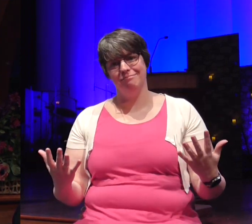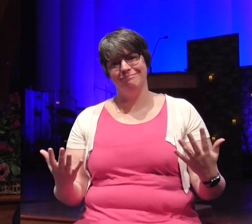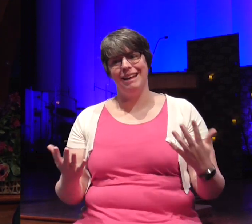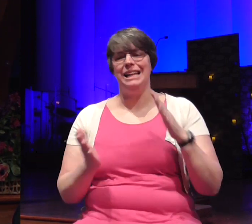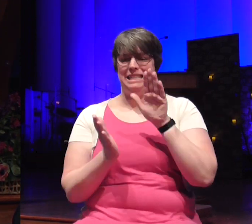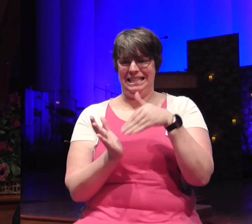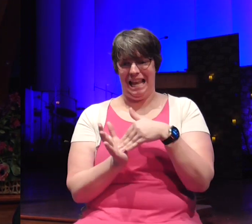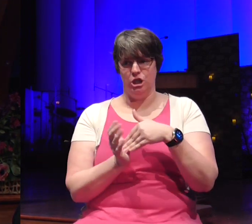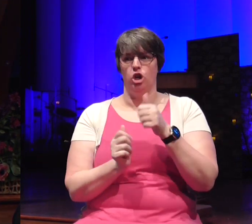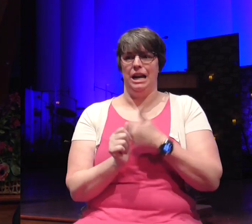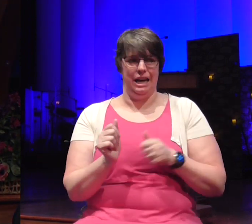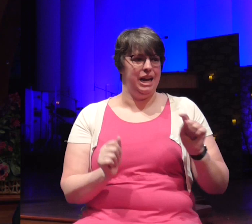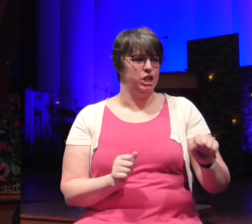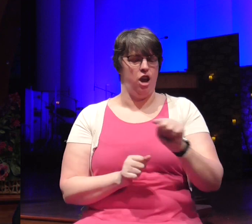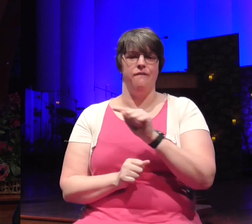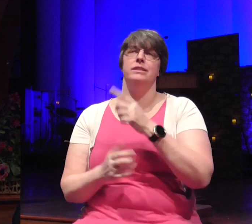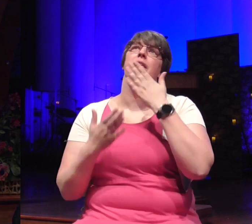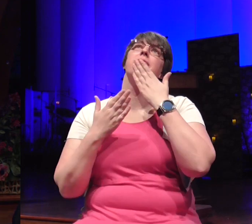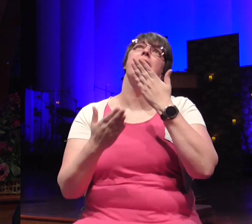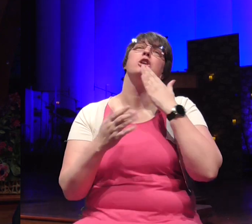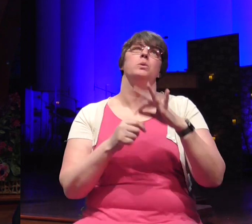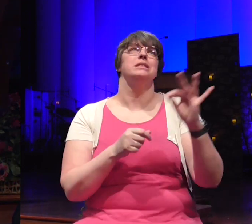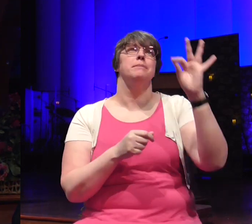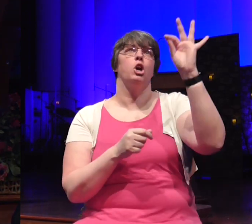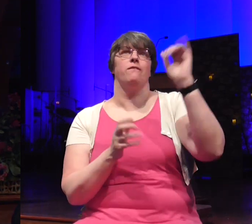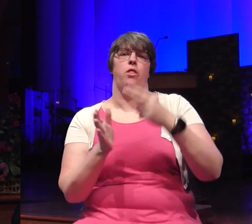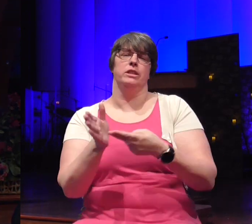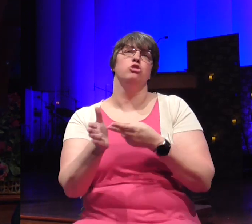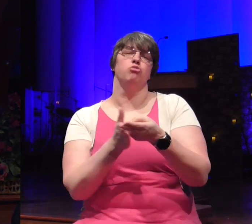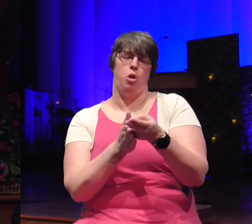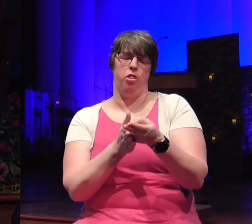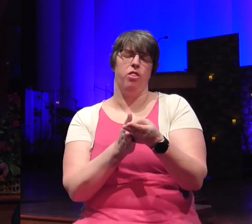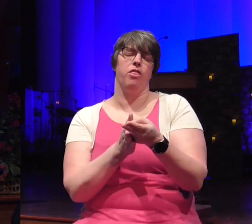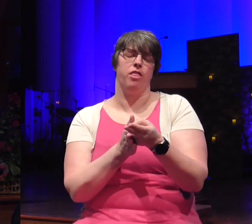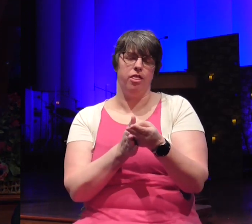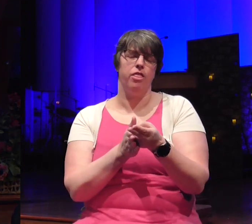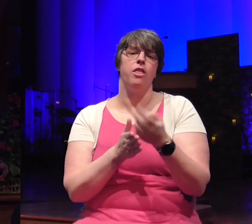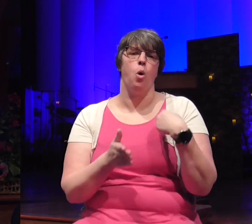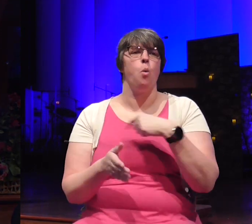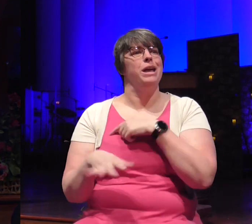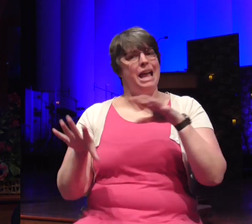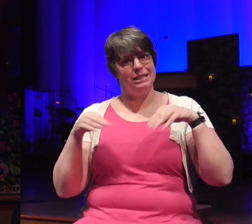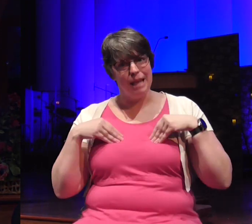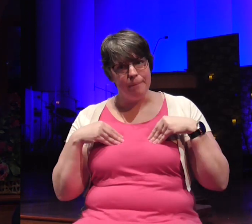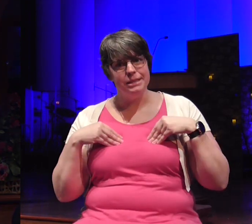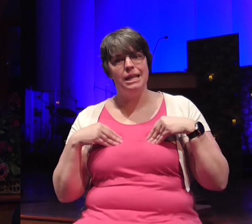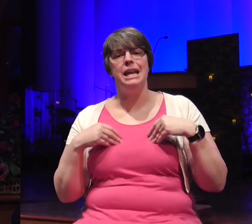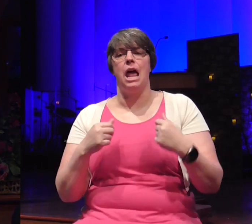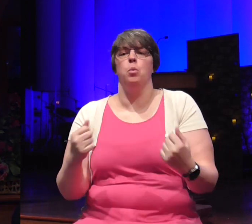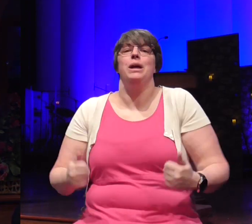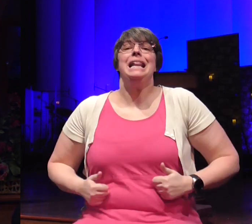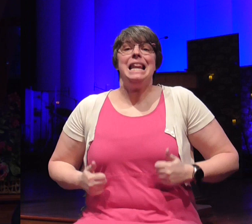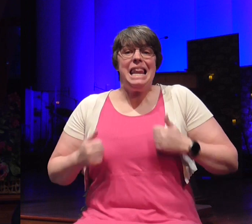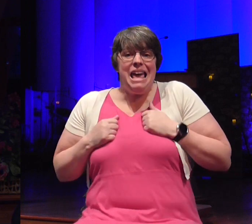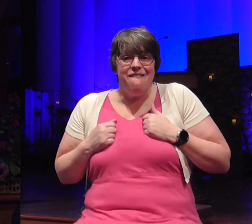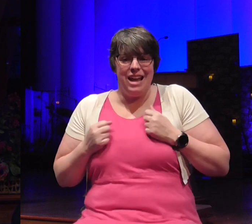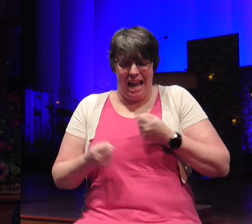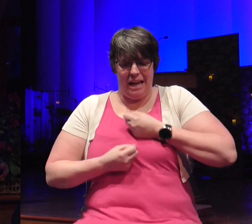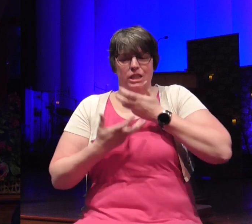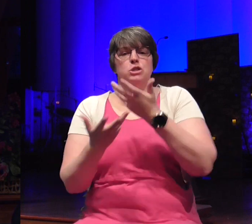centered in every one of us. Thank you, Spirit, for this healing truth. We not only accept it, but we live it and express